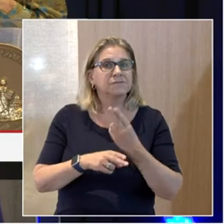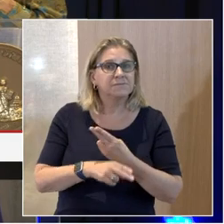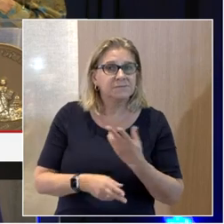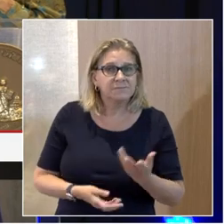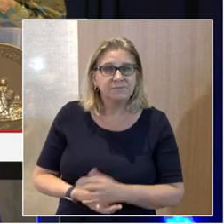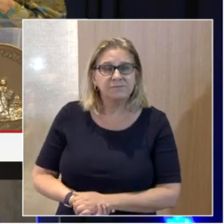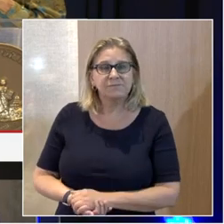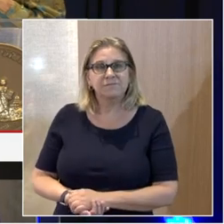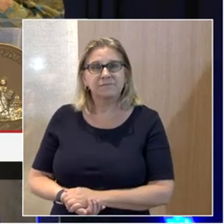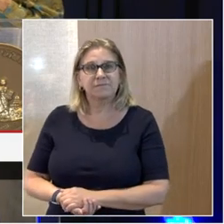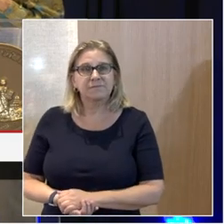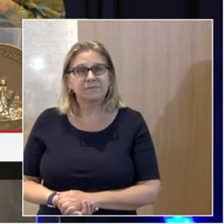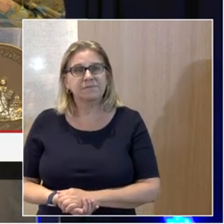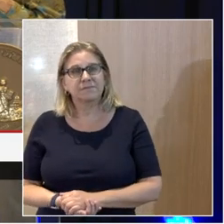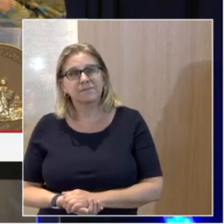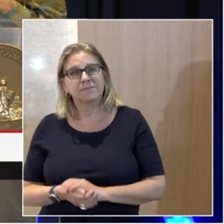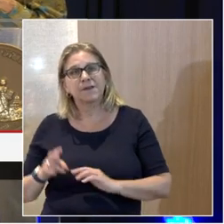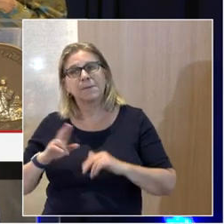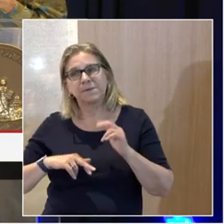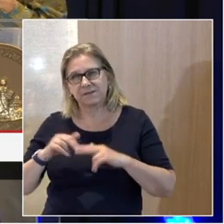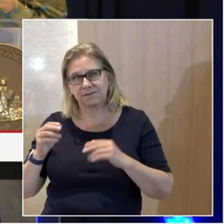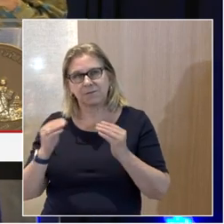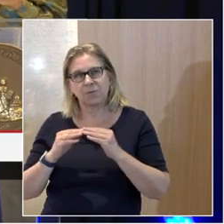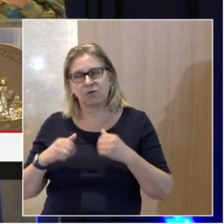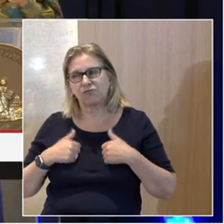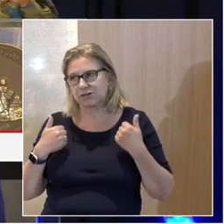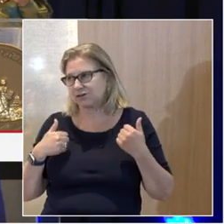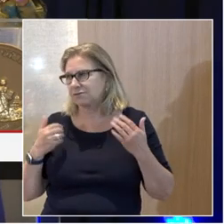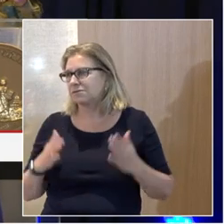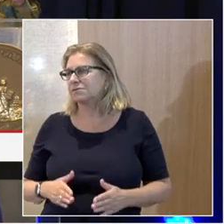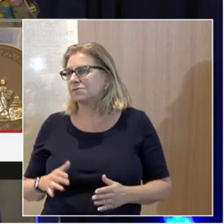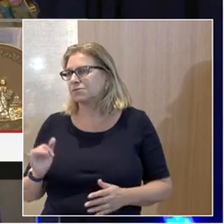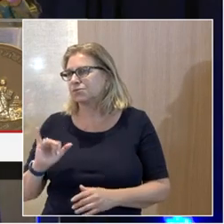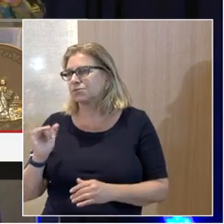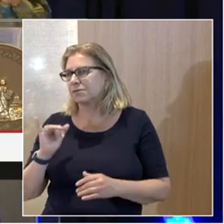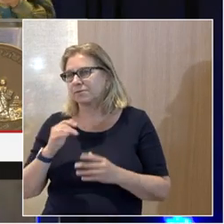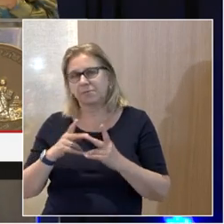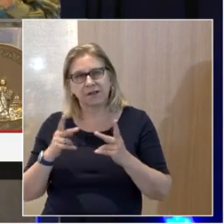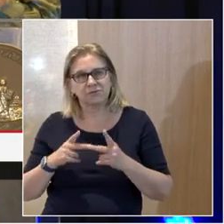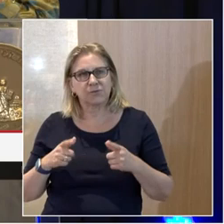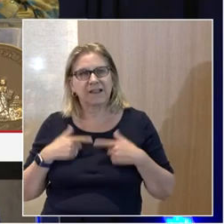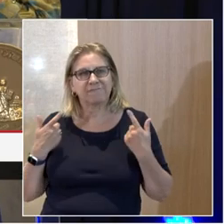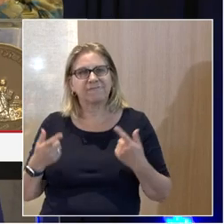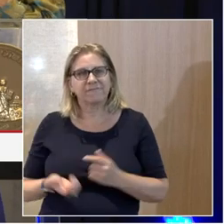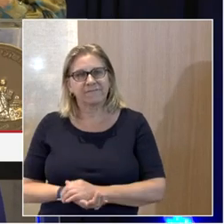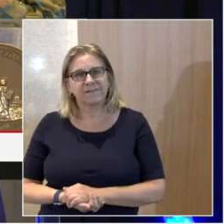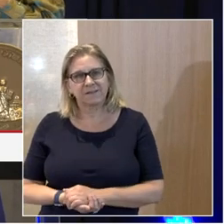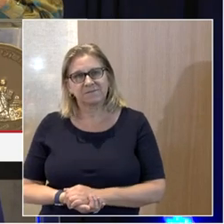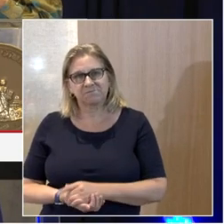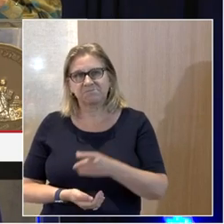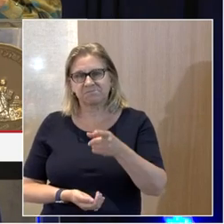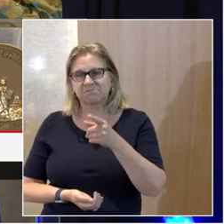Building more residential units. Mayor, you got a lot of support for that.